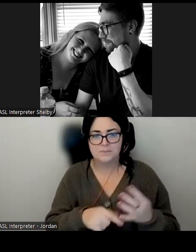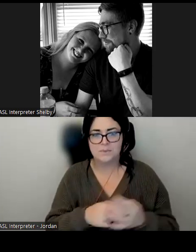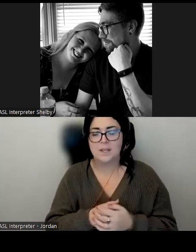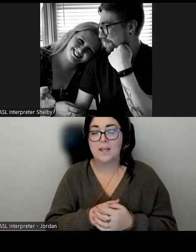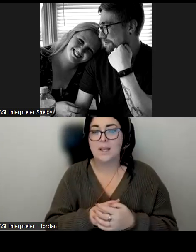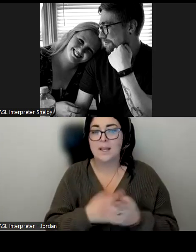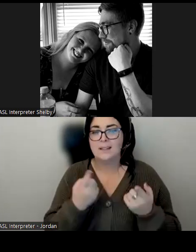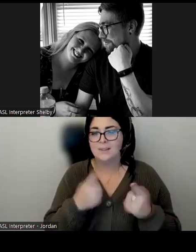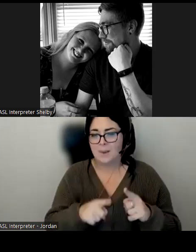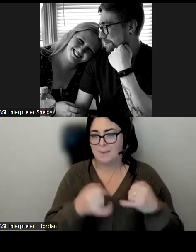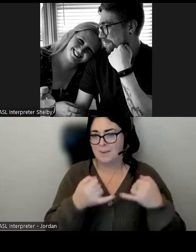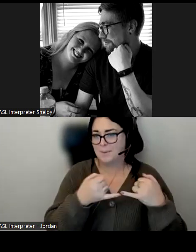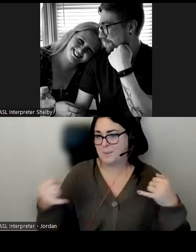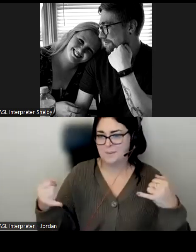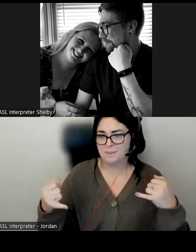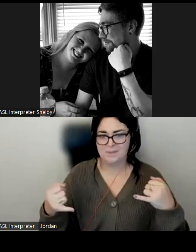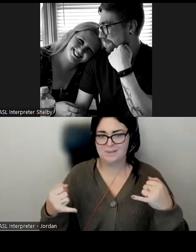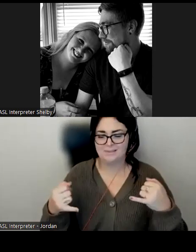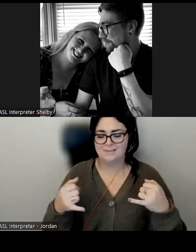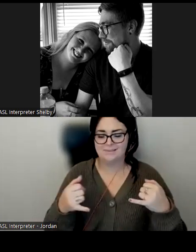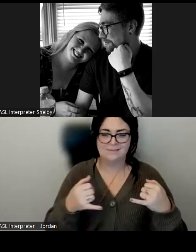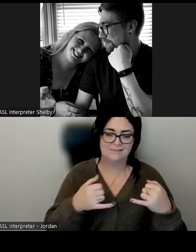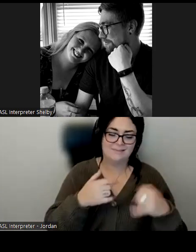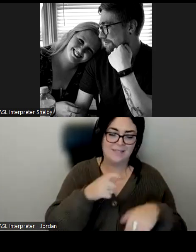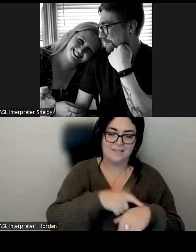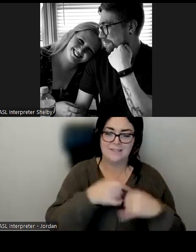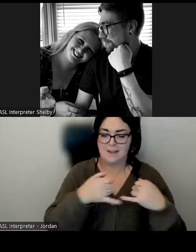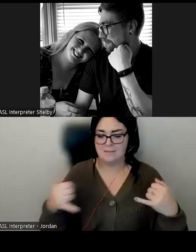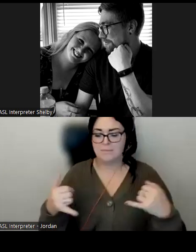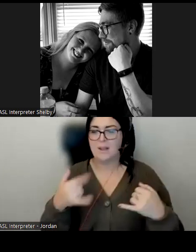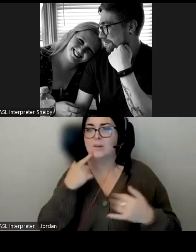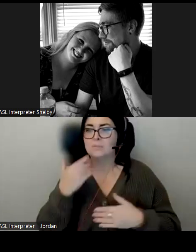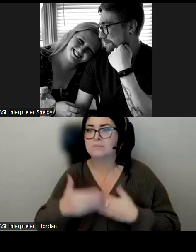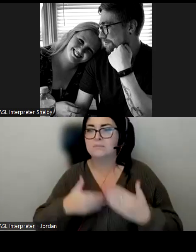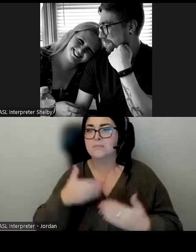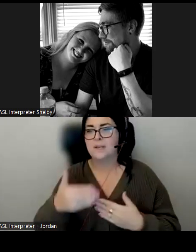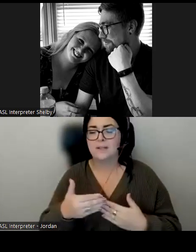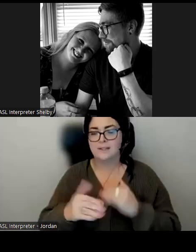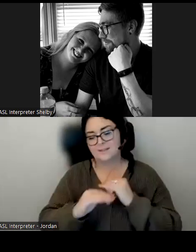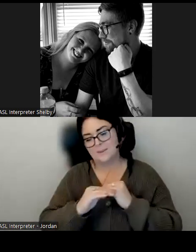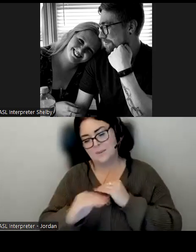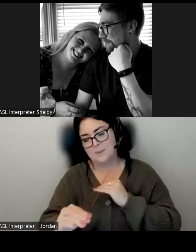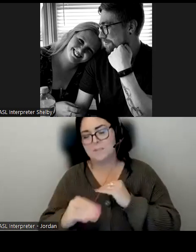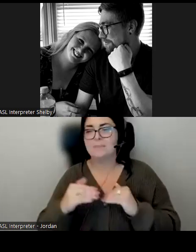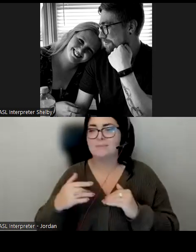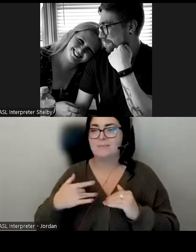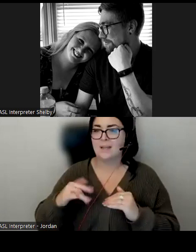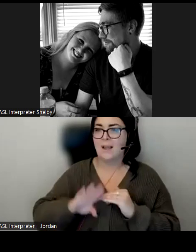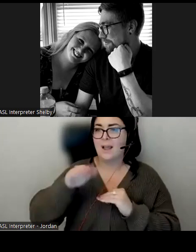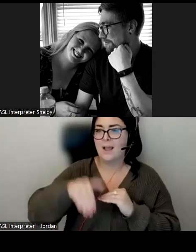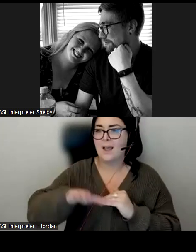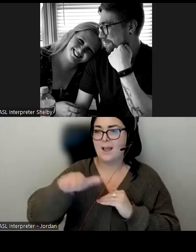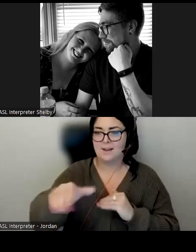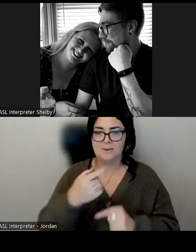in a sequential way, just like we talked about. The progression of grief is not like linear, it's up and down. People